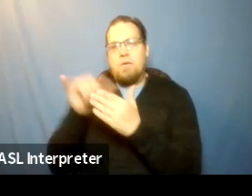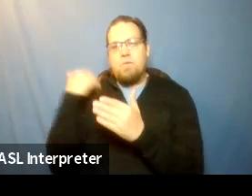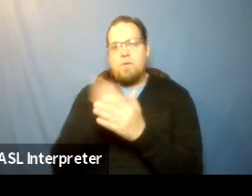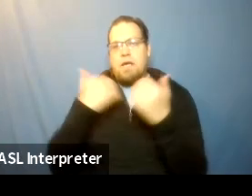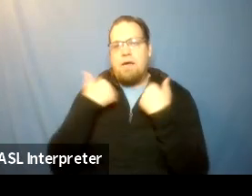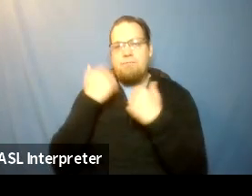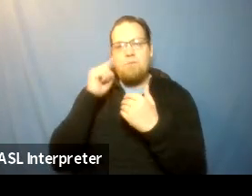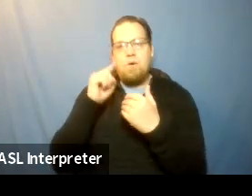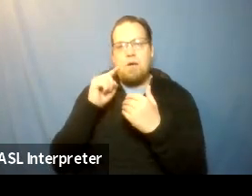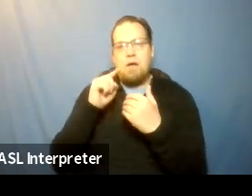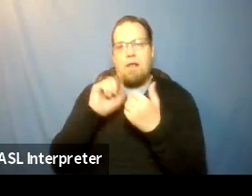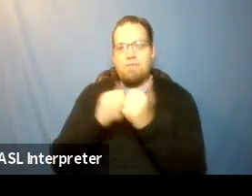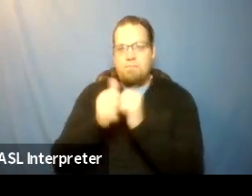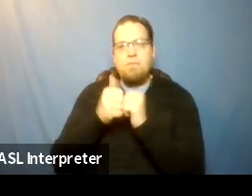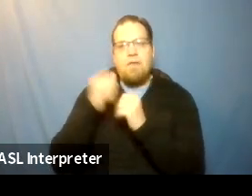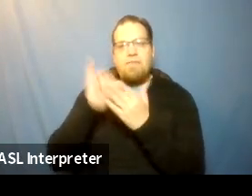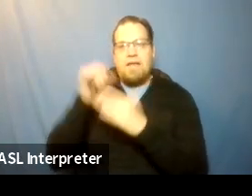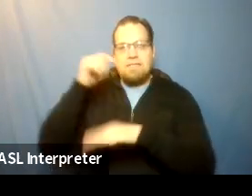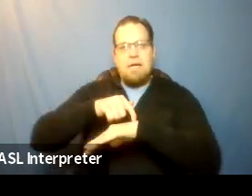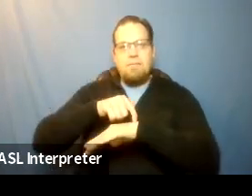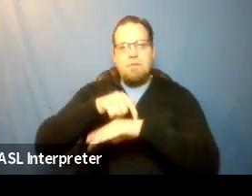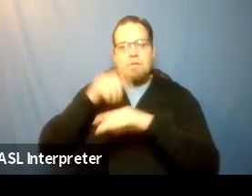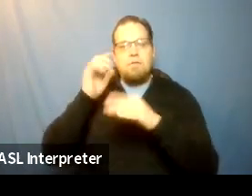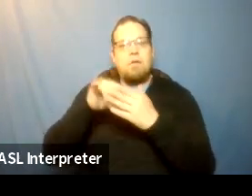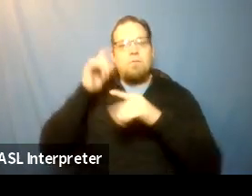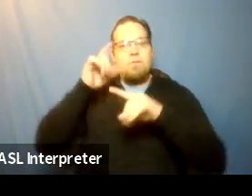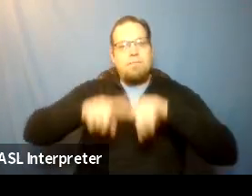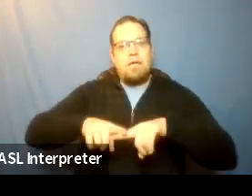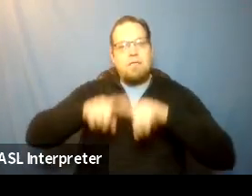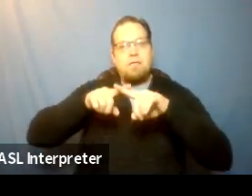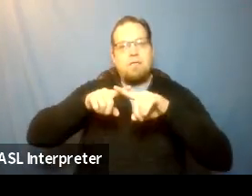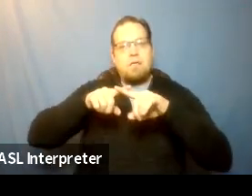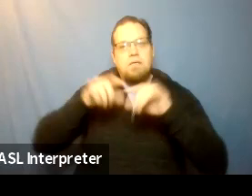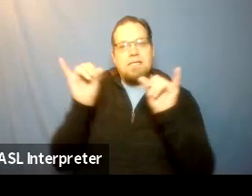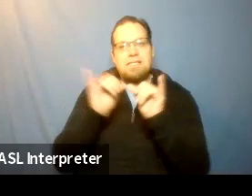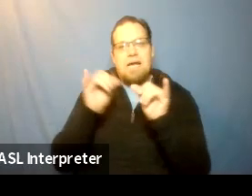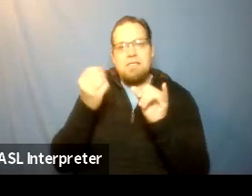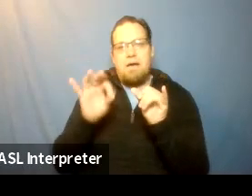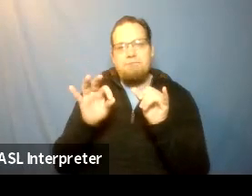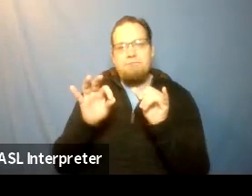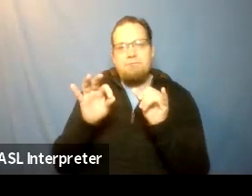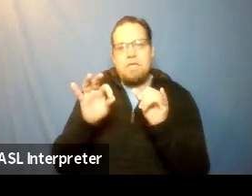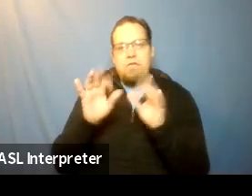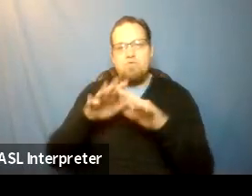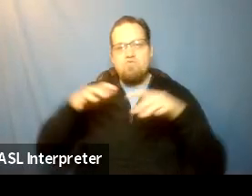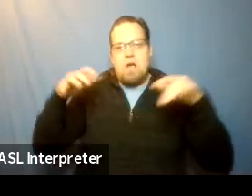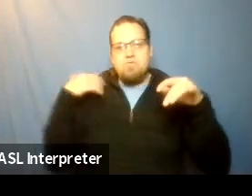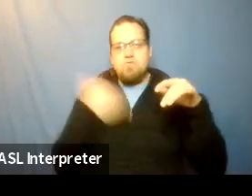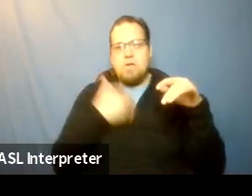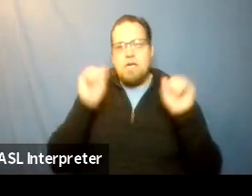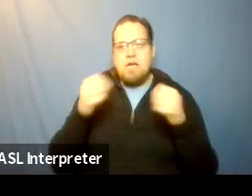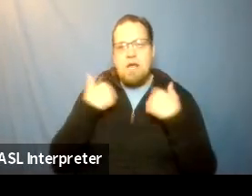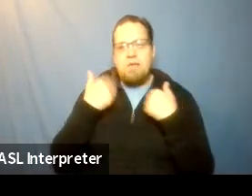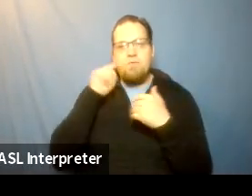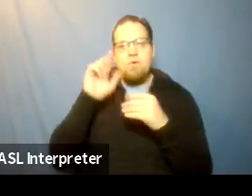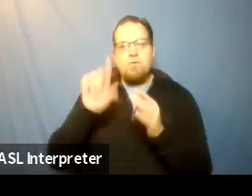for athletics at that point in time. So that'll depend on the size of crowd we could have for those graduations. But yes,